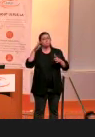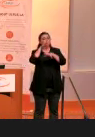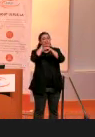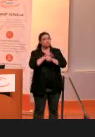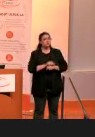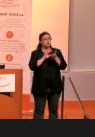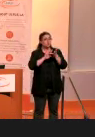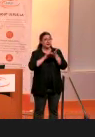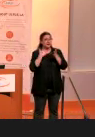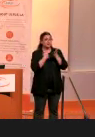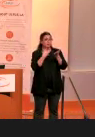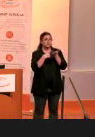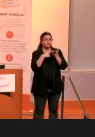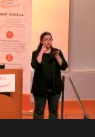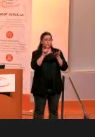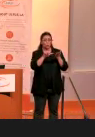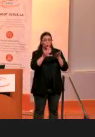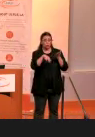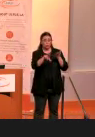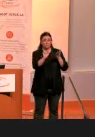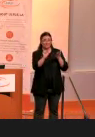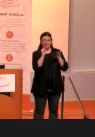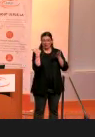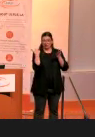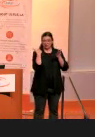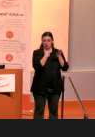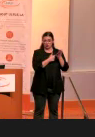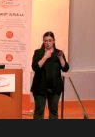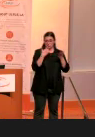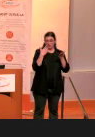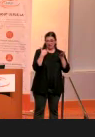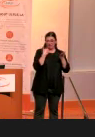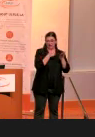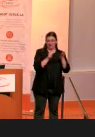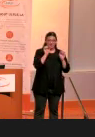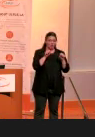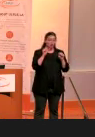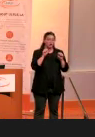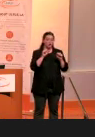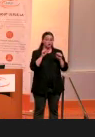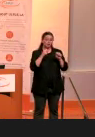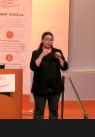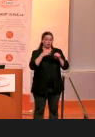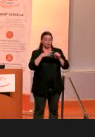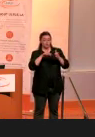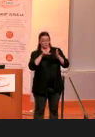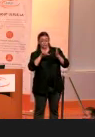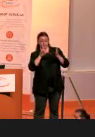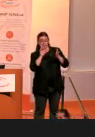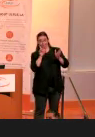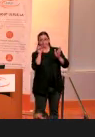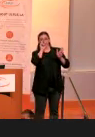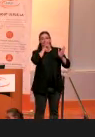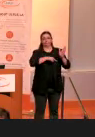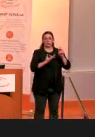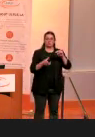That discussed for lupus, would any of them falsely increase your blood pressure or just low? Hold on, I'm gonna have you